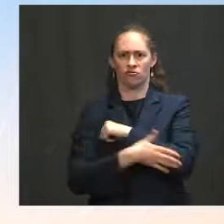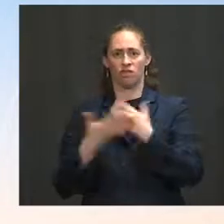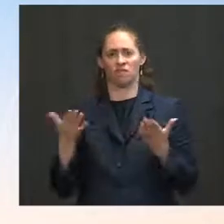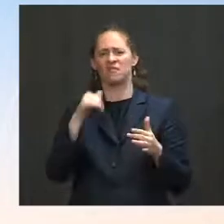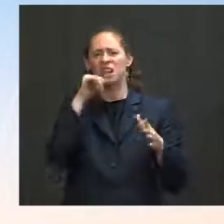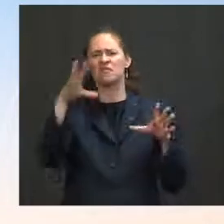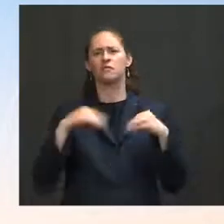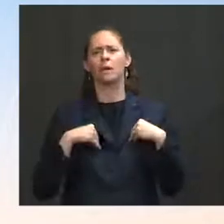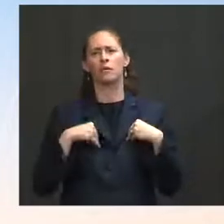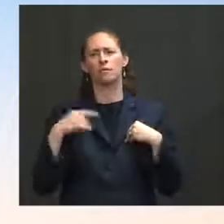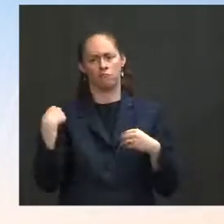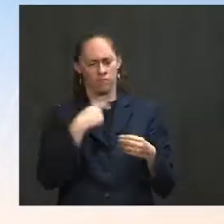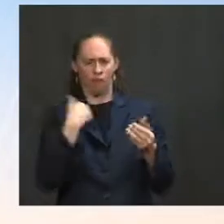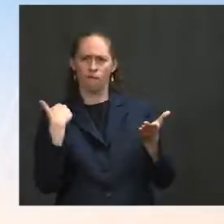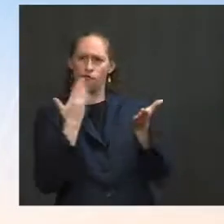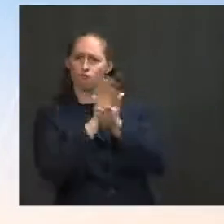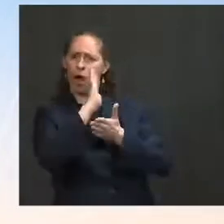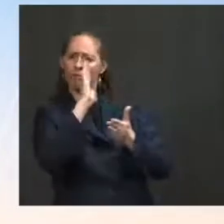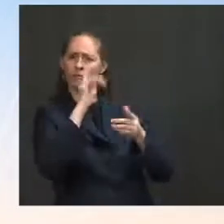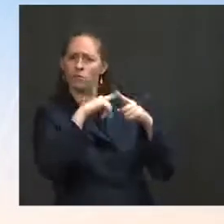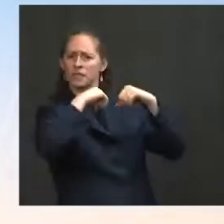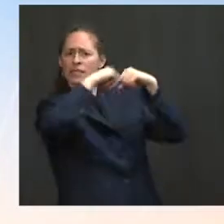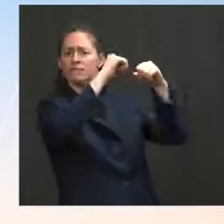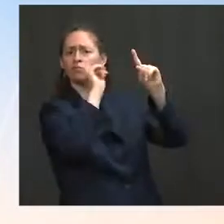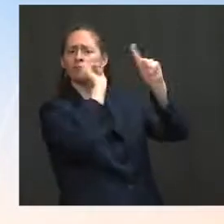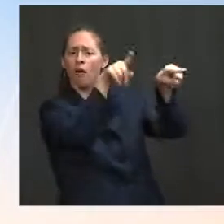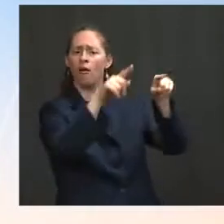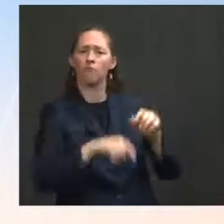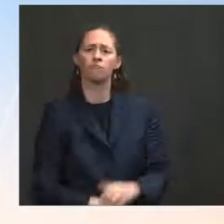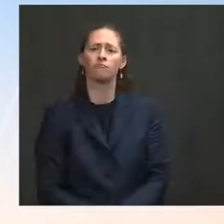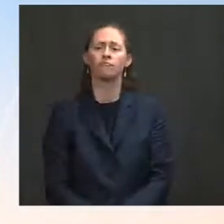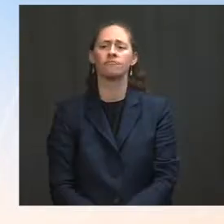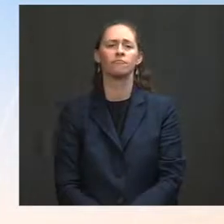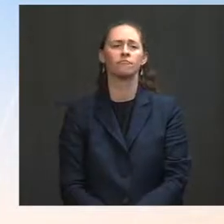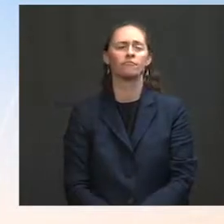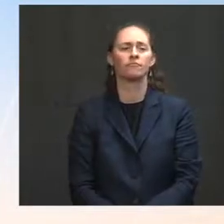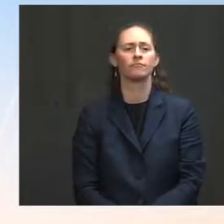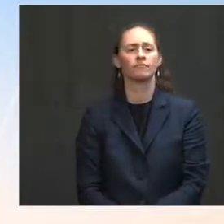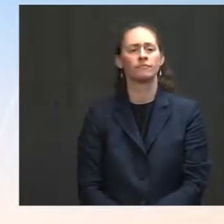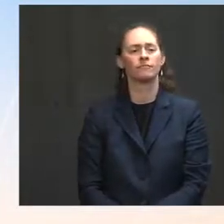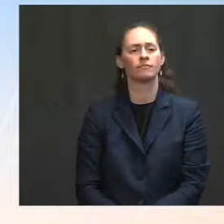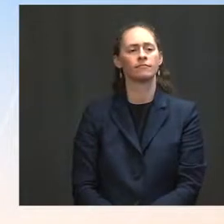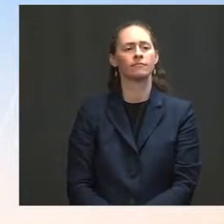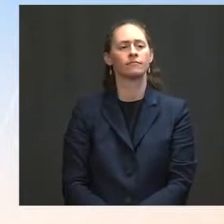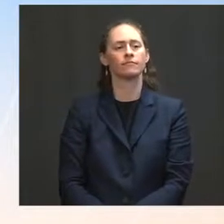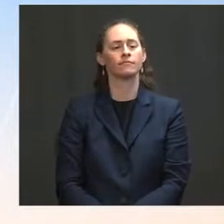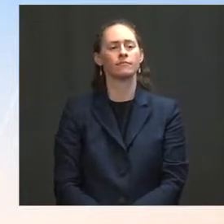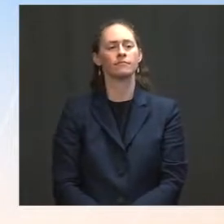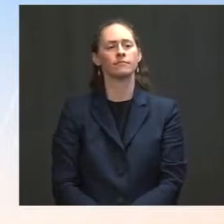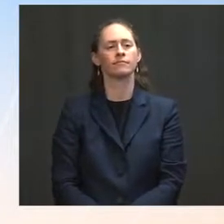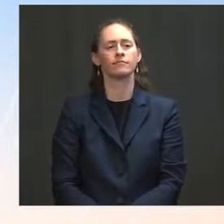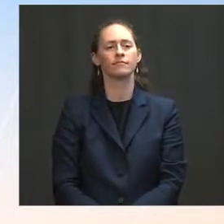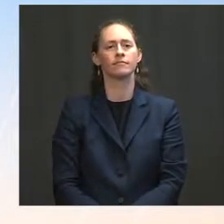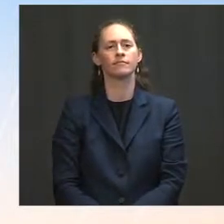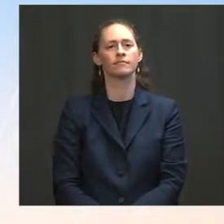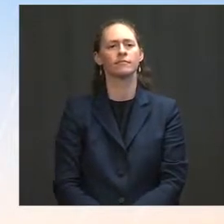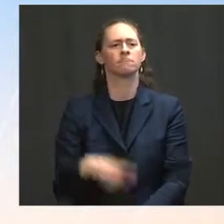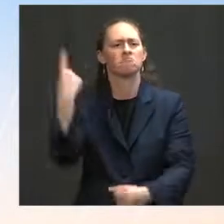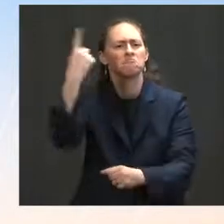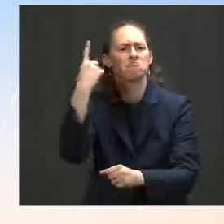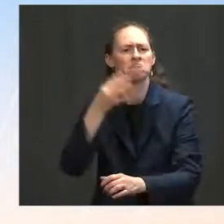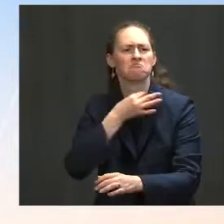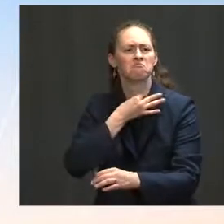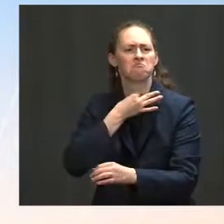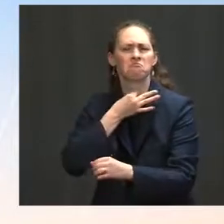Go ahead, Misha. Thank you. Did President Biden specifically ask about Casilla and the RNC hack in this phone